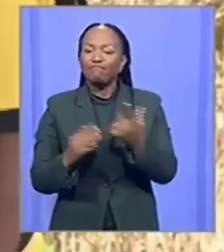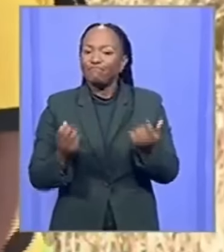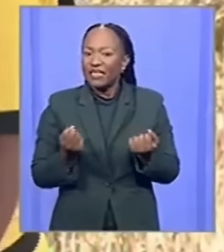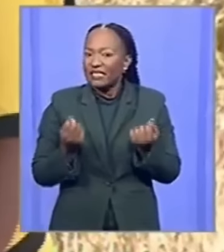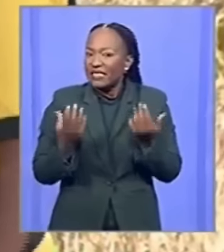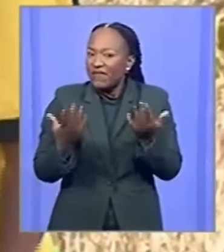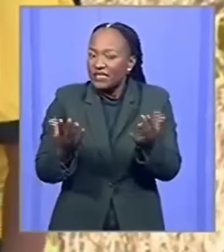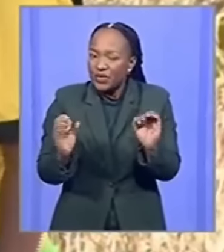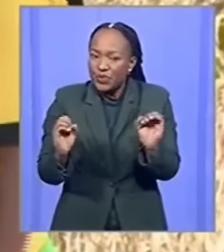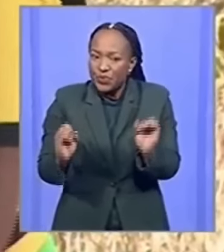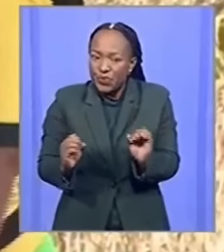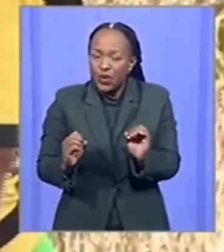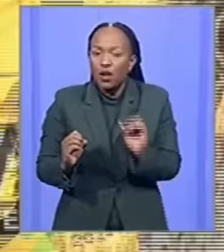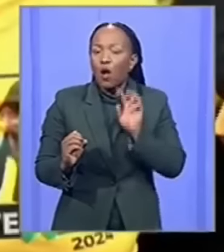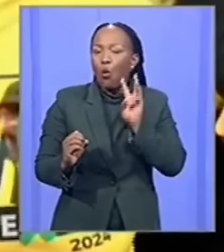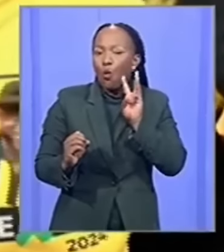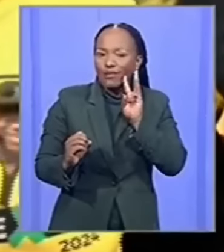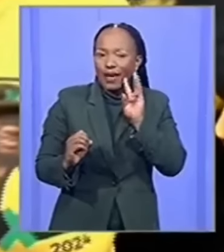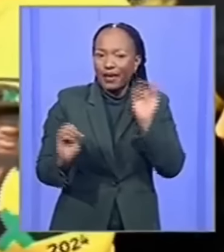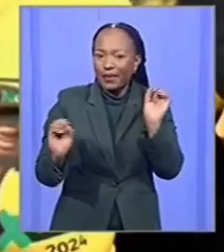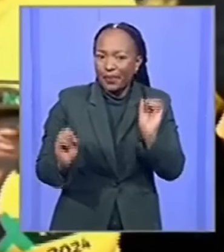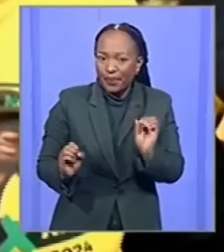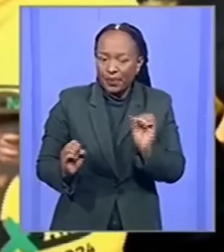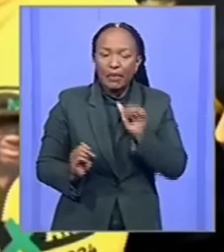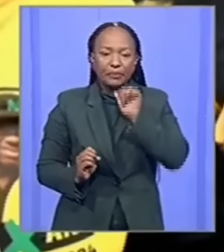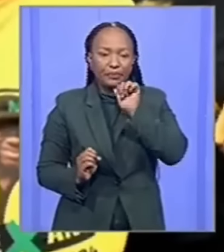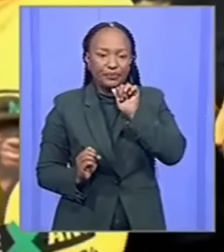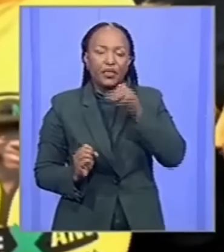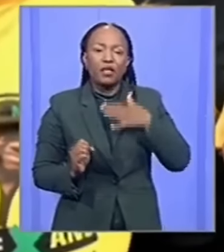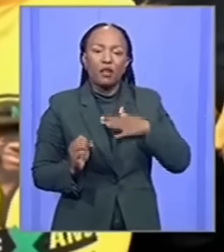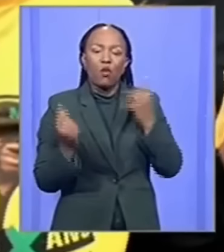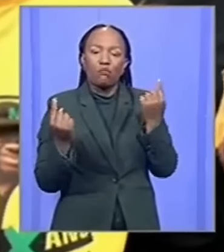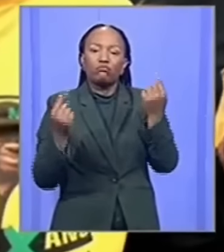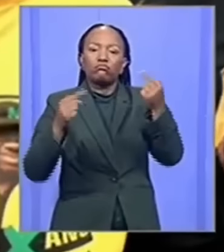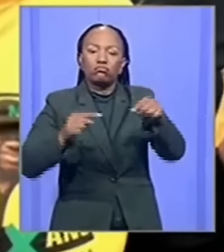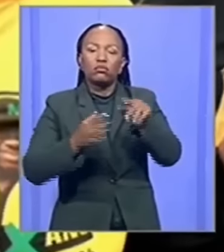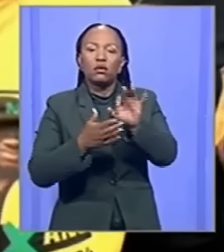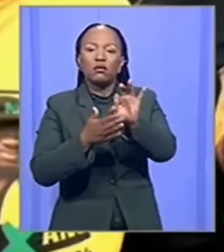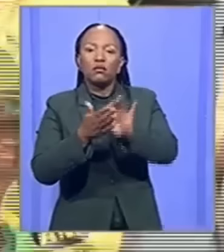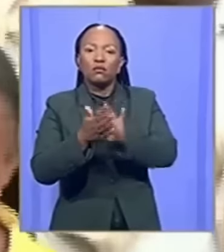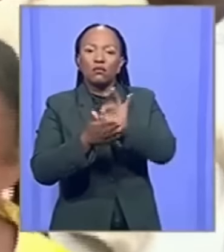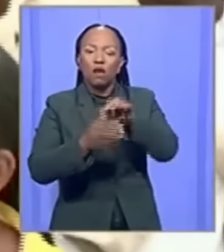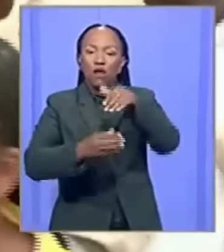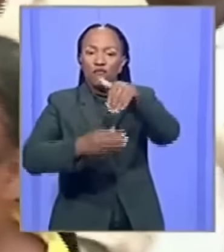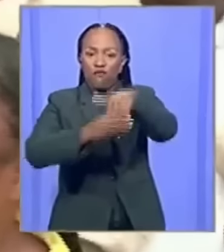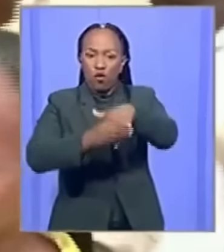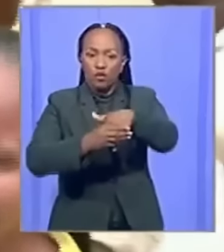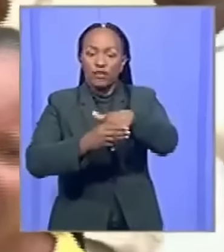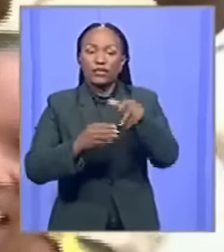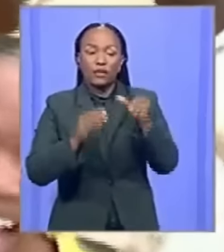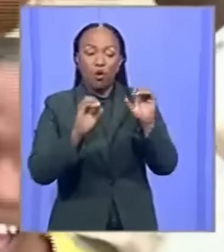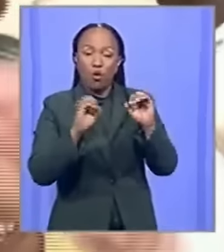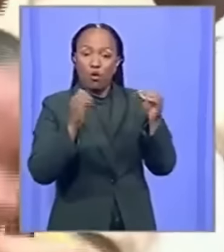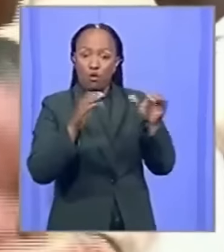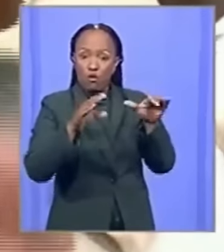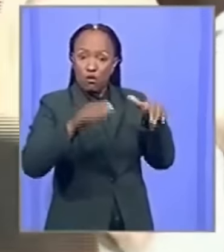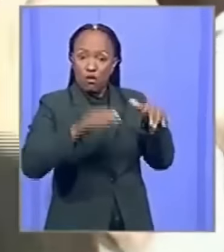ka kgello ya metsi ba labalabela ho ilo kgetha dikgethong tsena. Mokga wa ANC o re diphephetso tsa phano e fokolang ya